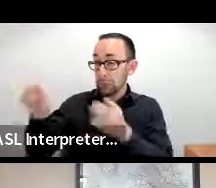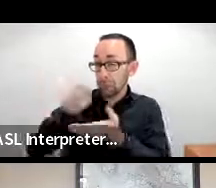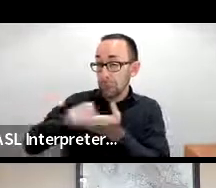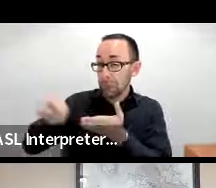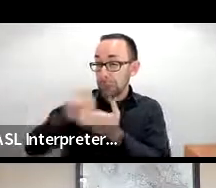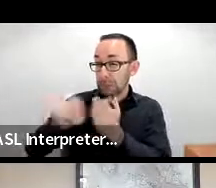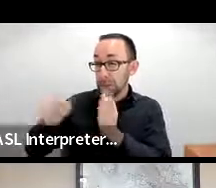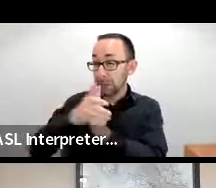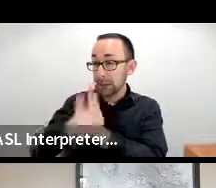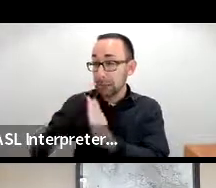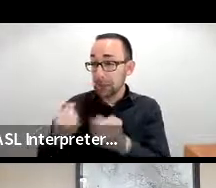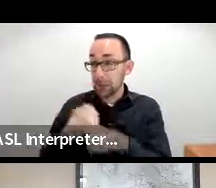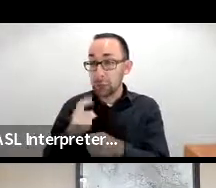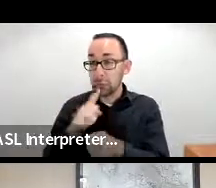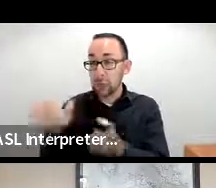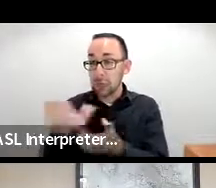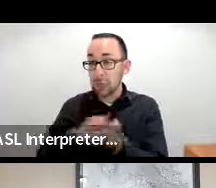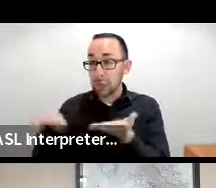regularly.